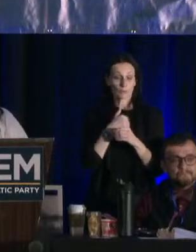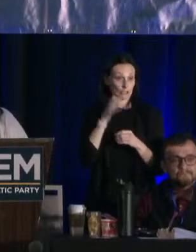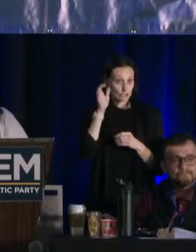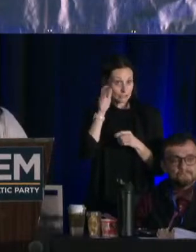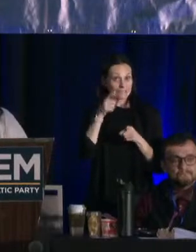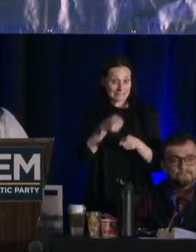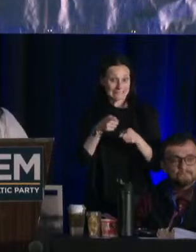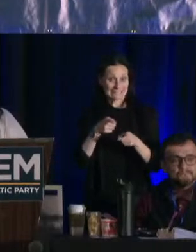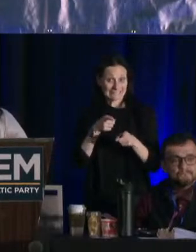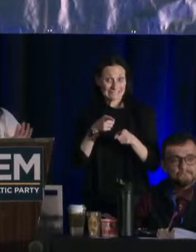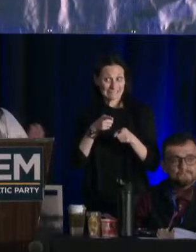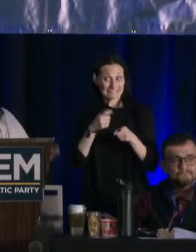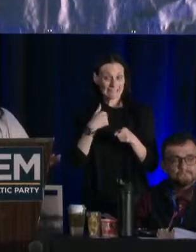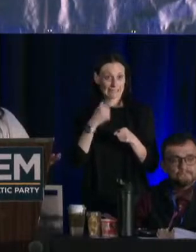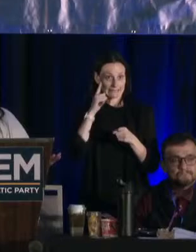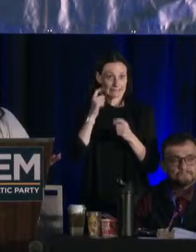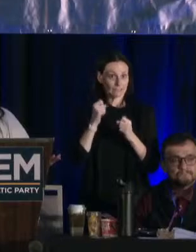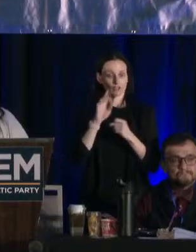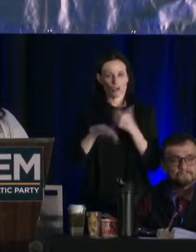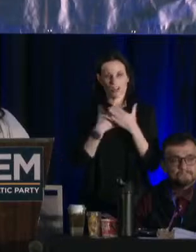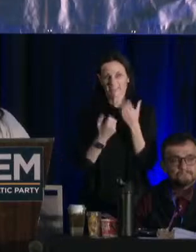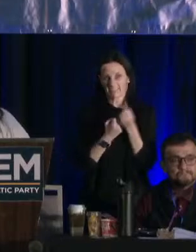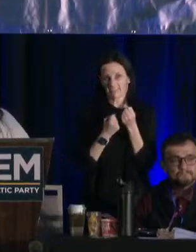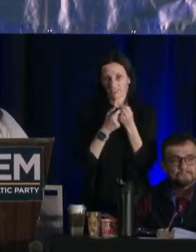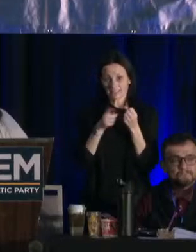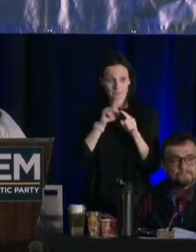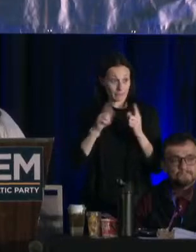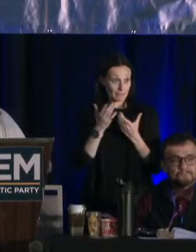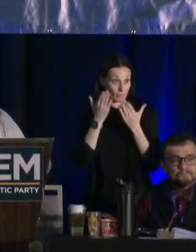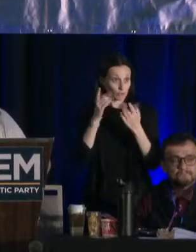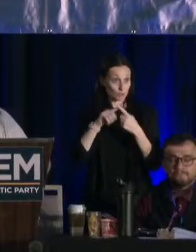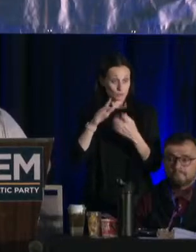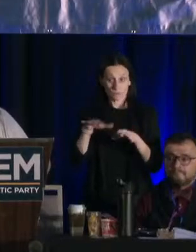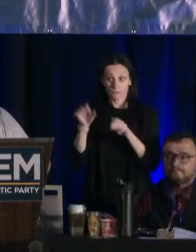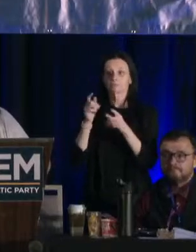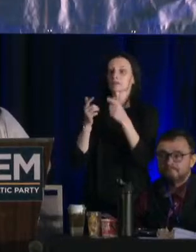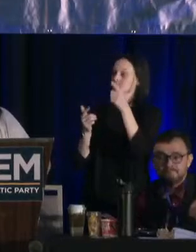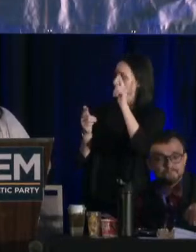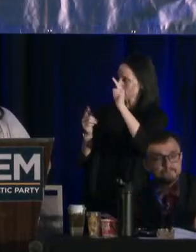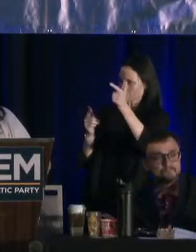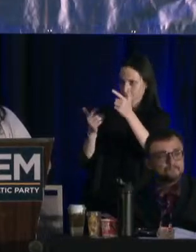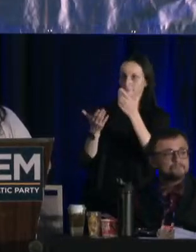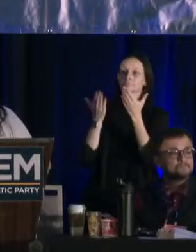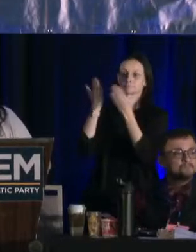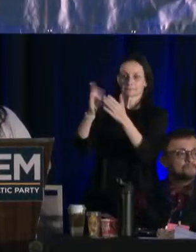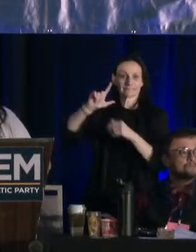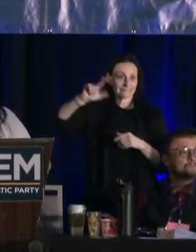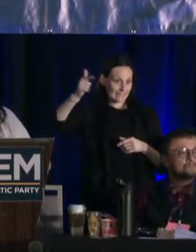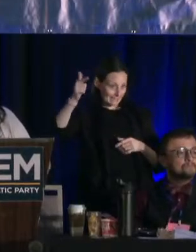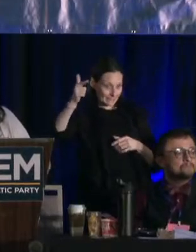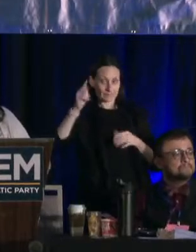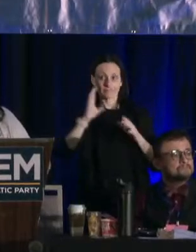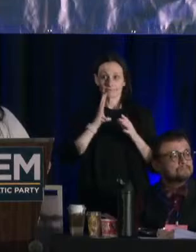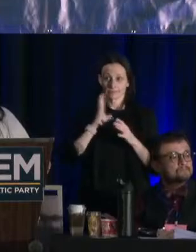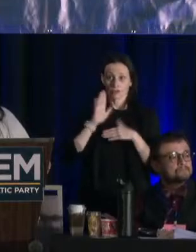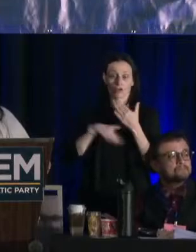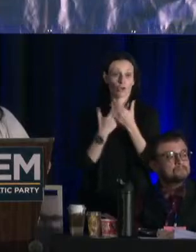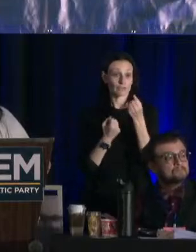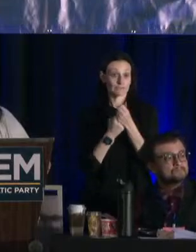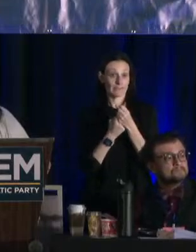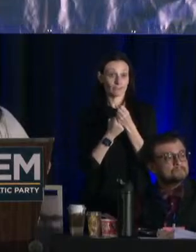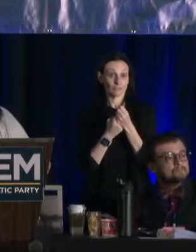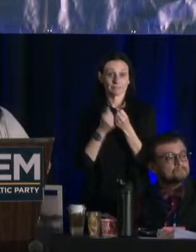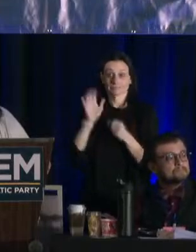think you guys are all in favor of this. So do I have a motion to adopt this? Thank you. I have a motion and a second. All those in